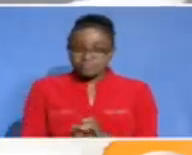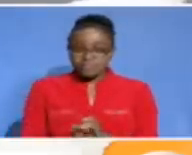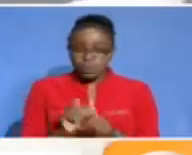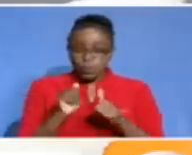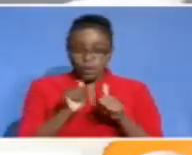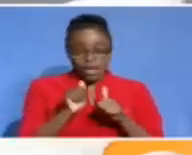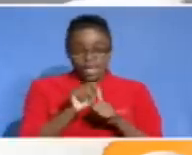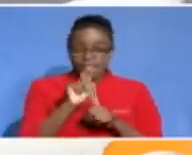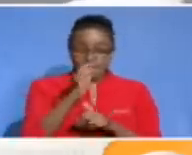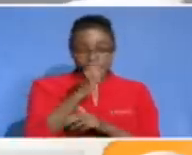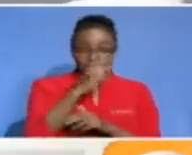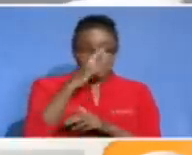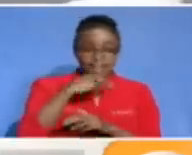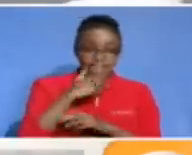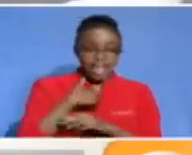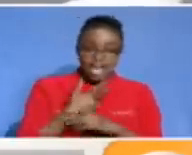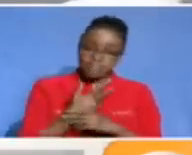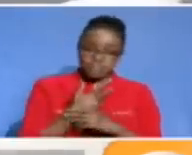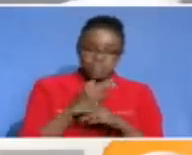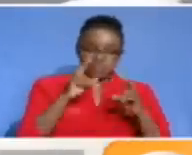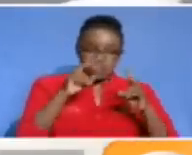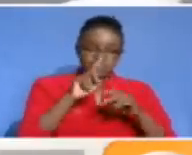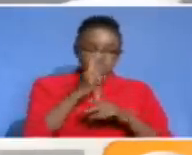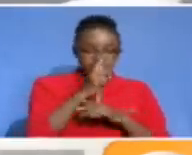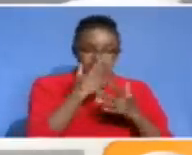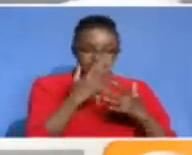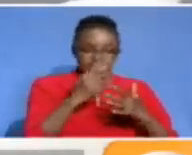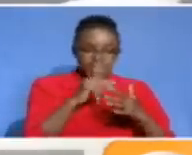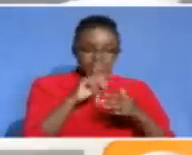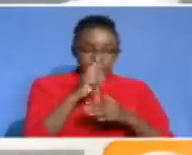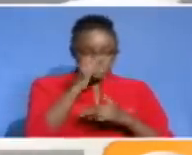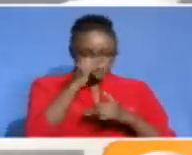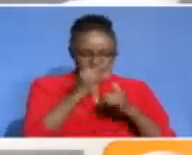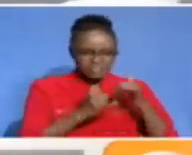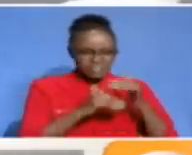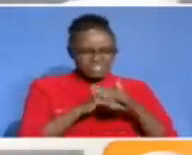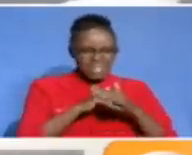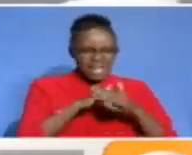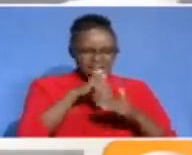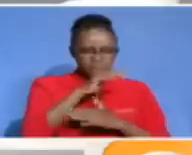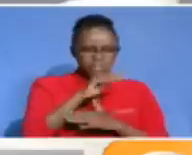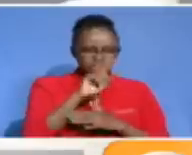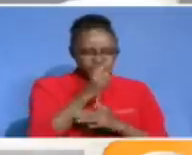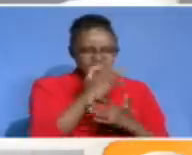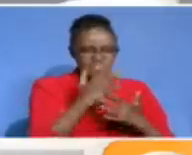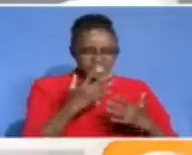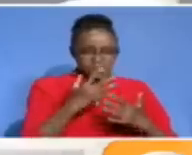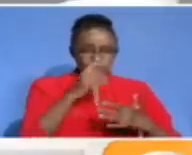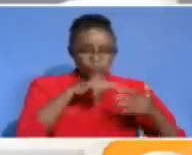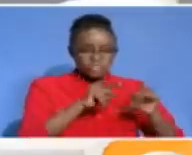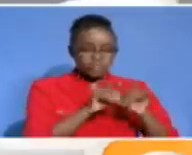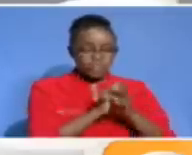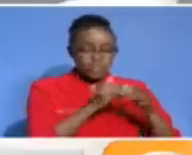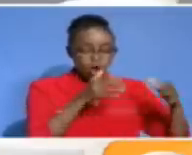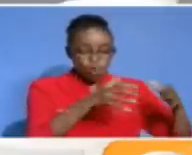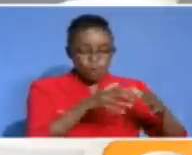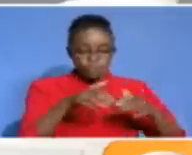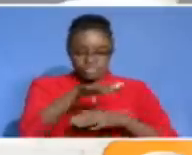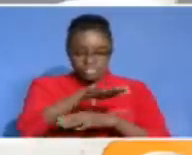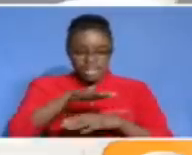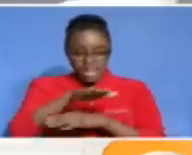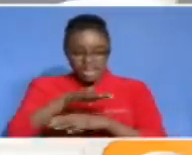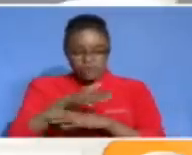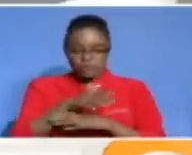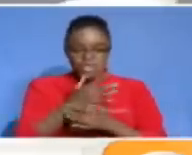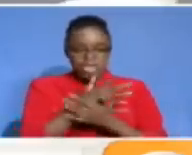Well, Kenya Red Cross has a motto, first in, last out. Yes, always first in would be the community around a